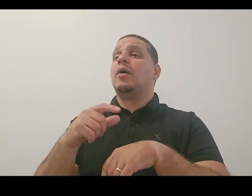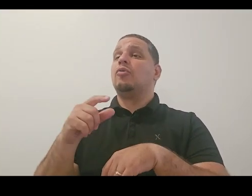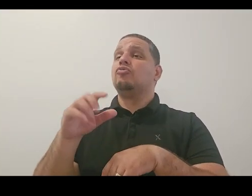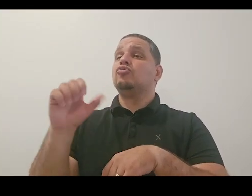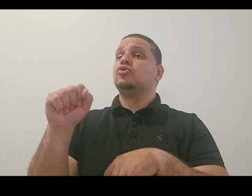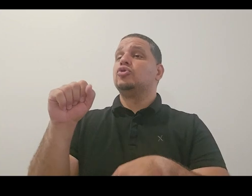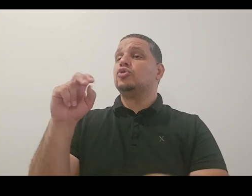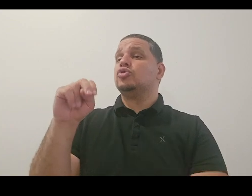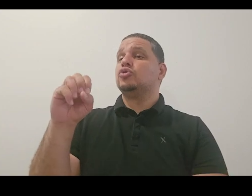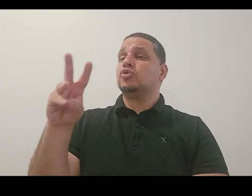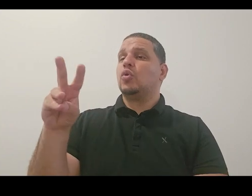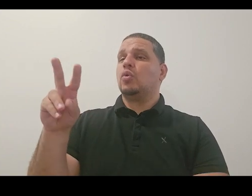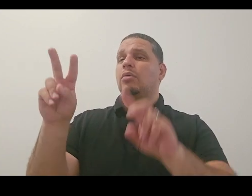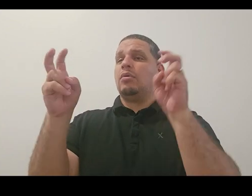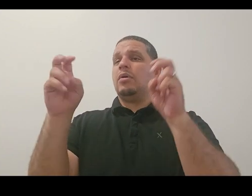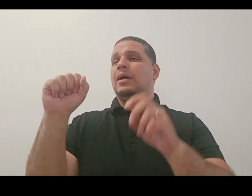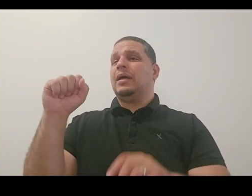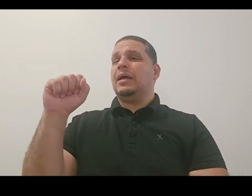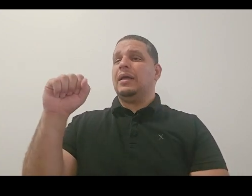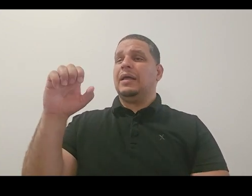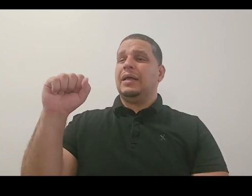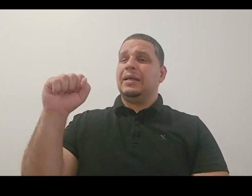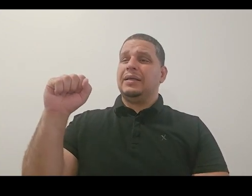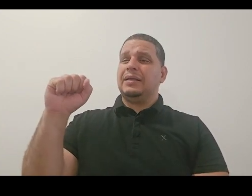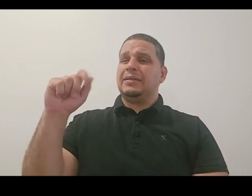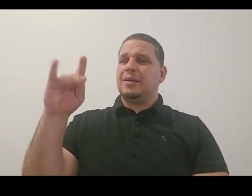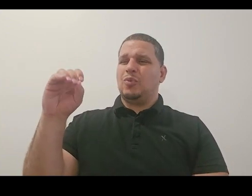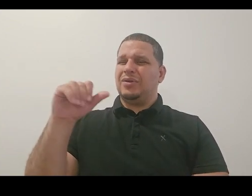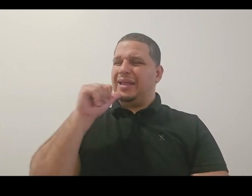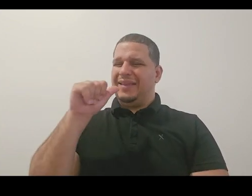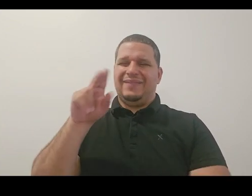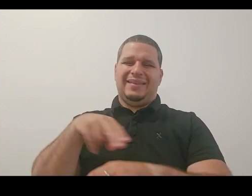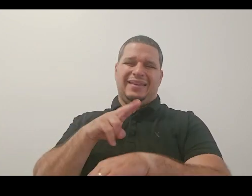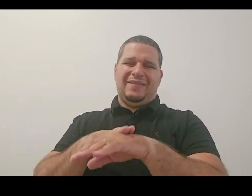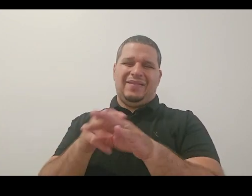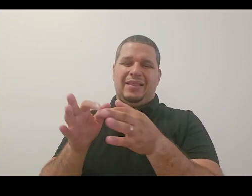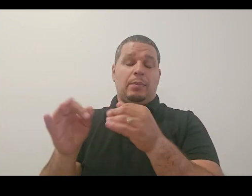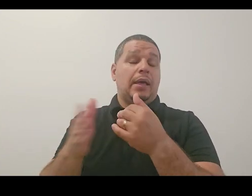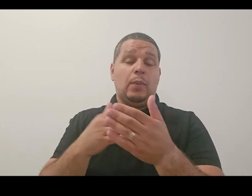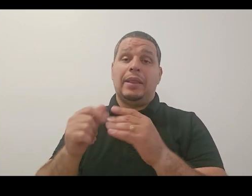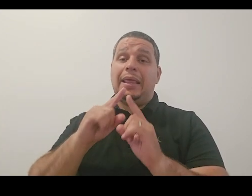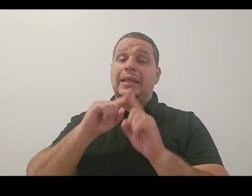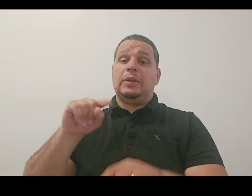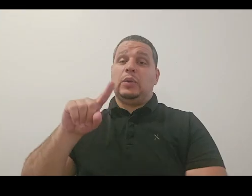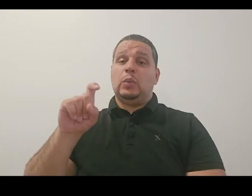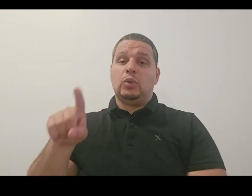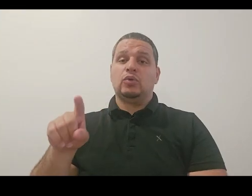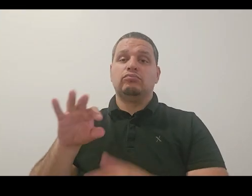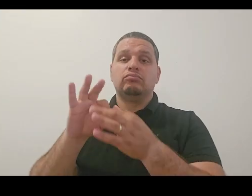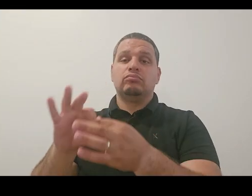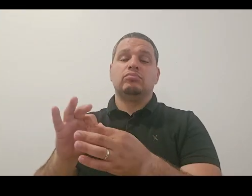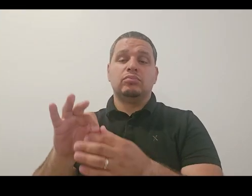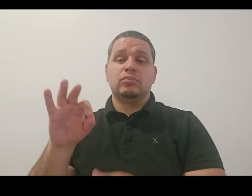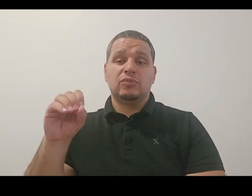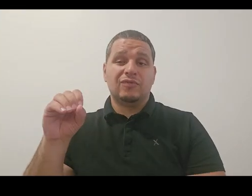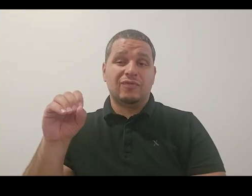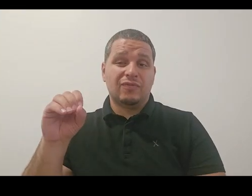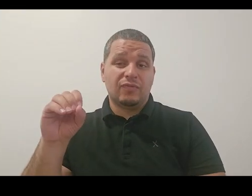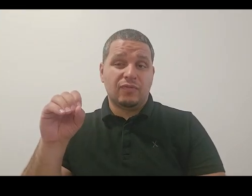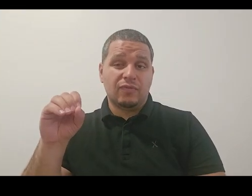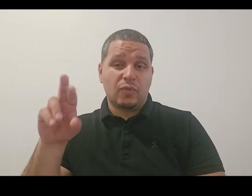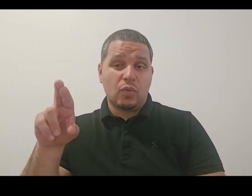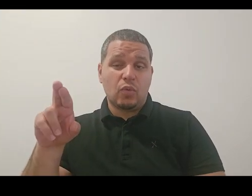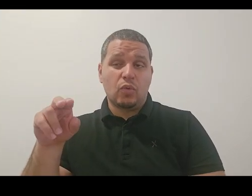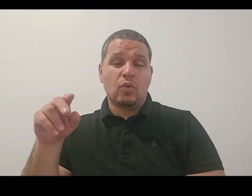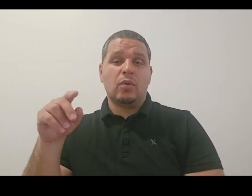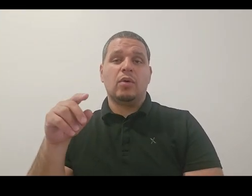snow. They're supposed to be in quote Eskimo, which isn't even the name of language. Anyway, the answer to that question is about 4 from a linguistics perspective. The